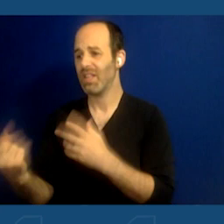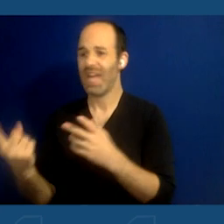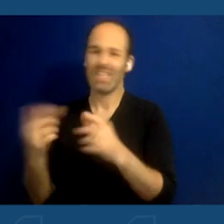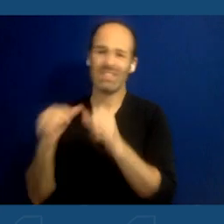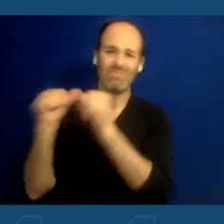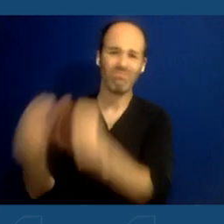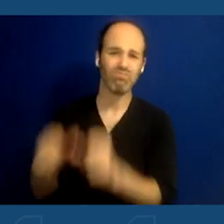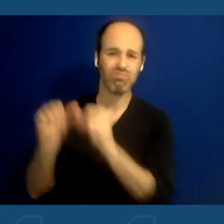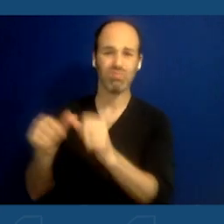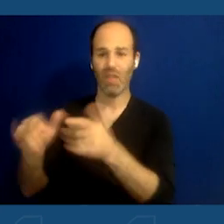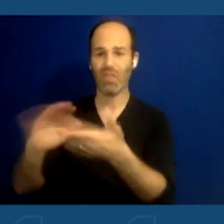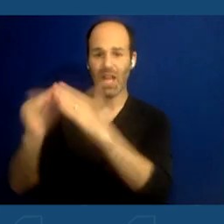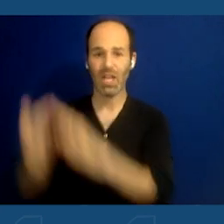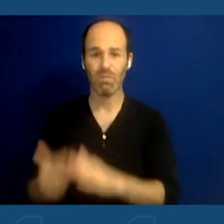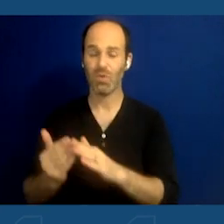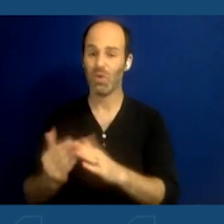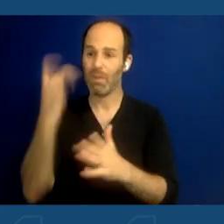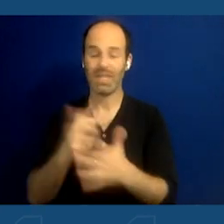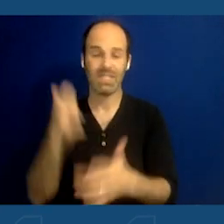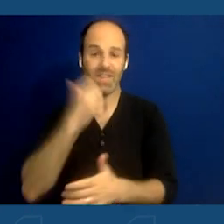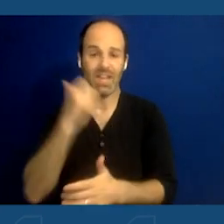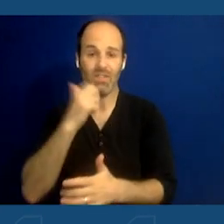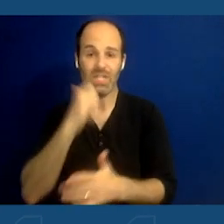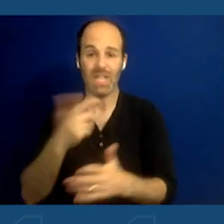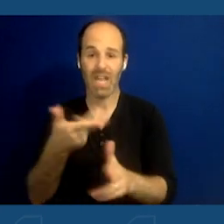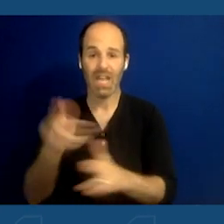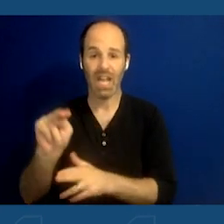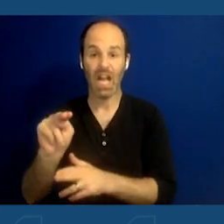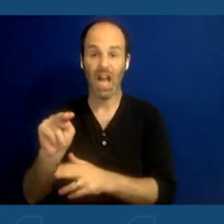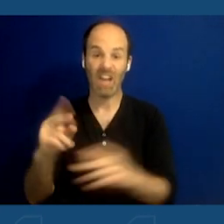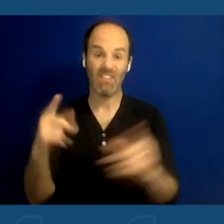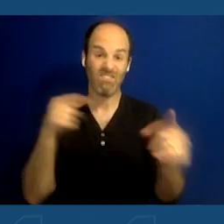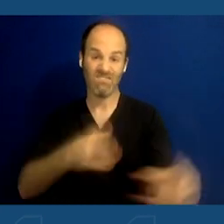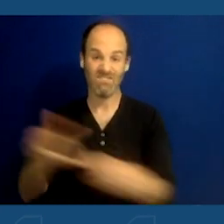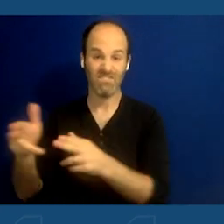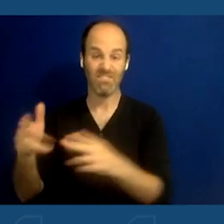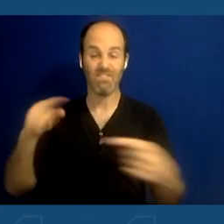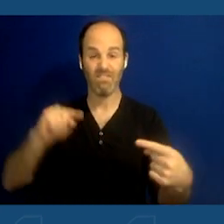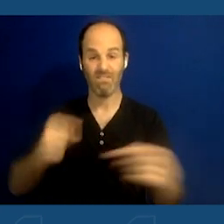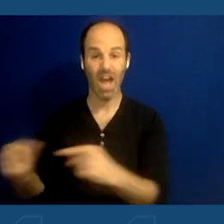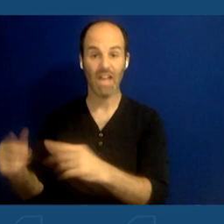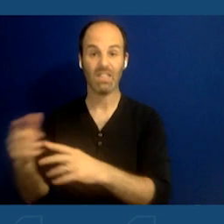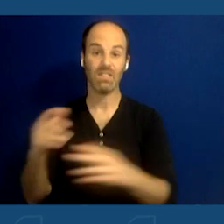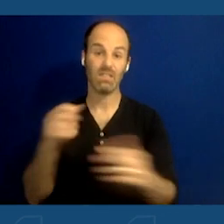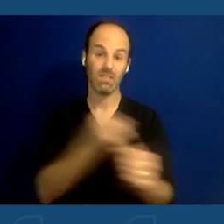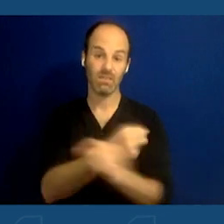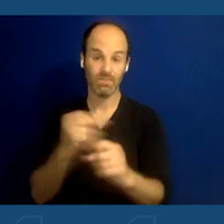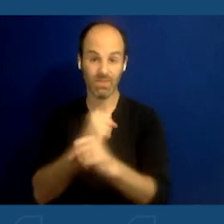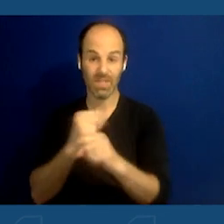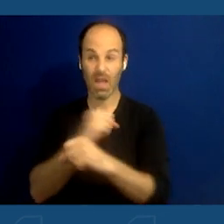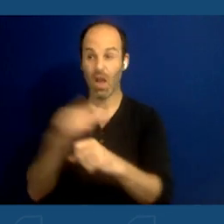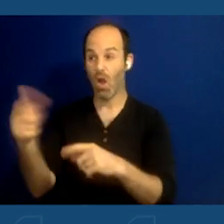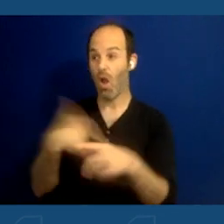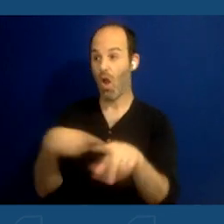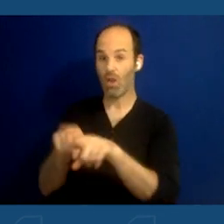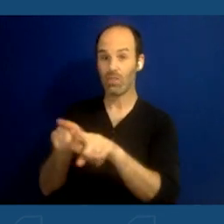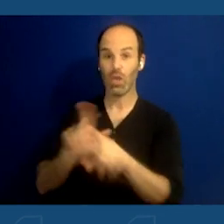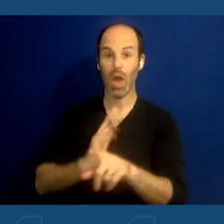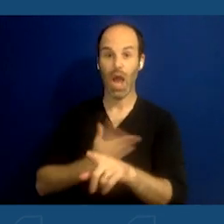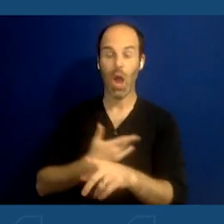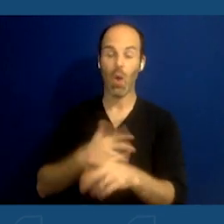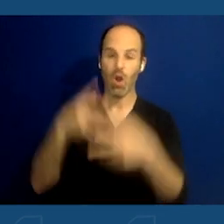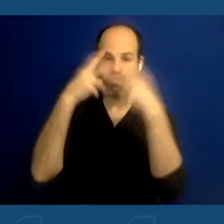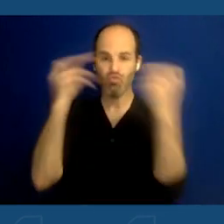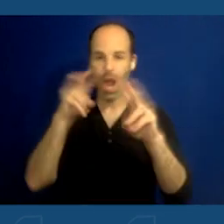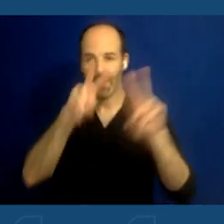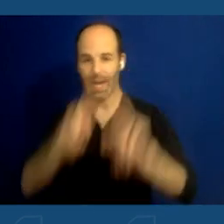result of day-to-day gun violence. So we're supporting that as well as our crime analysis centers. They collect data, they trace data,